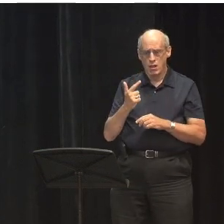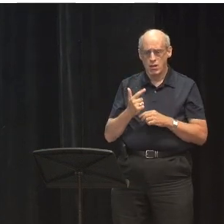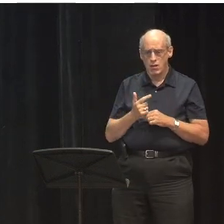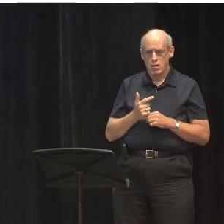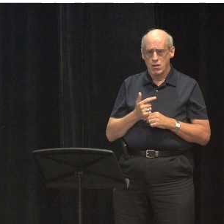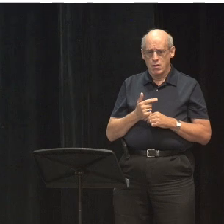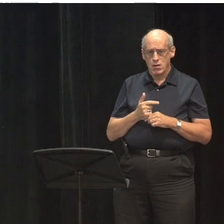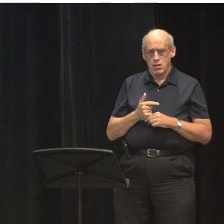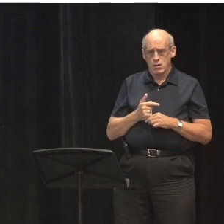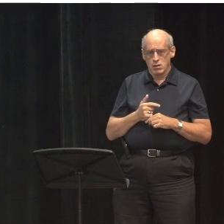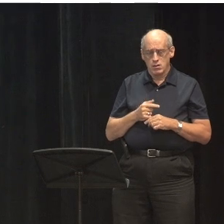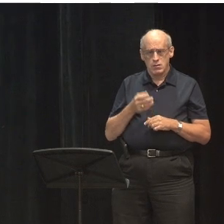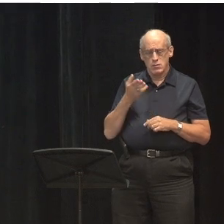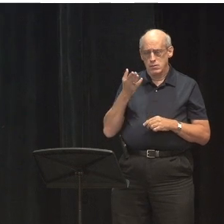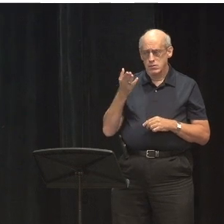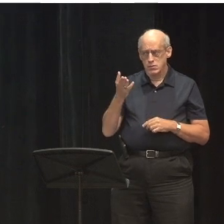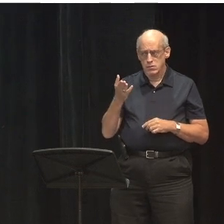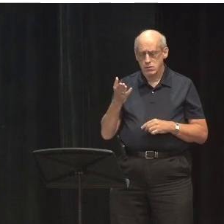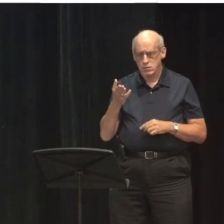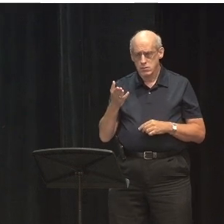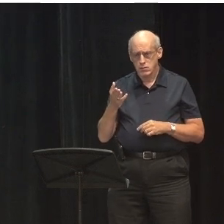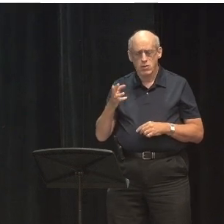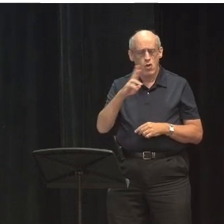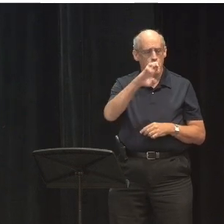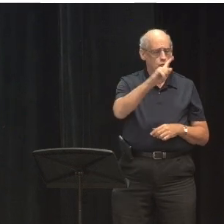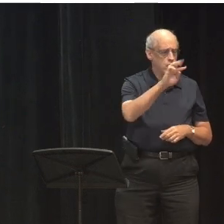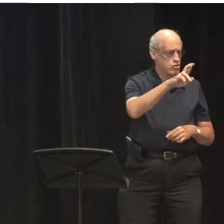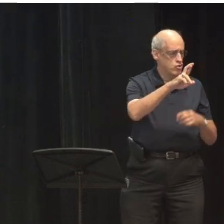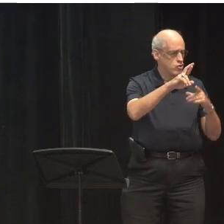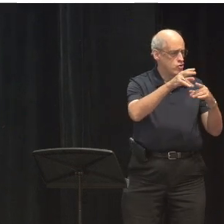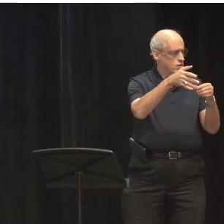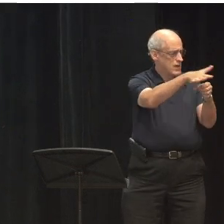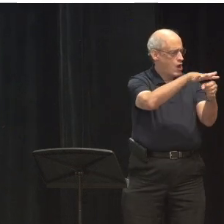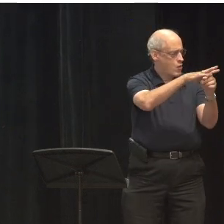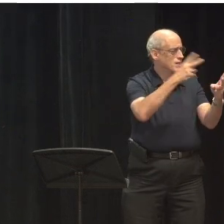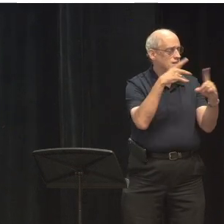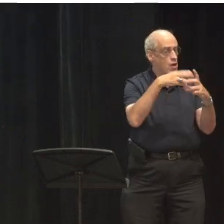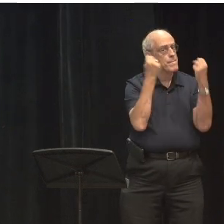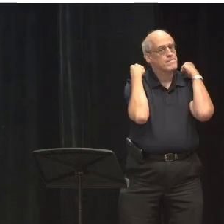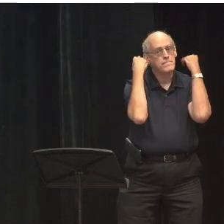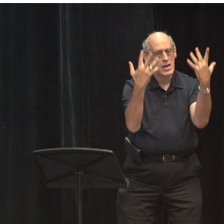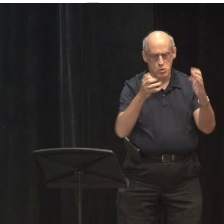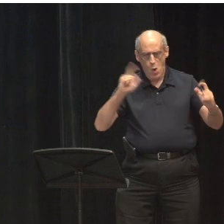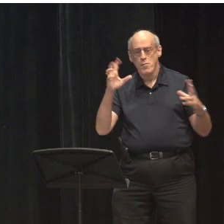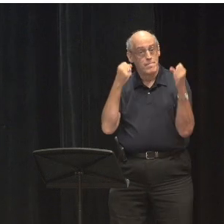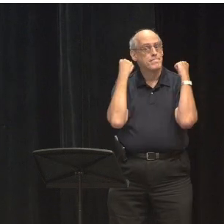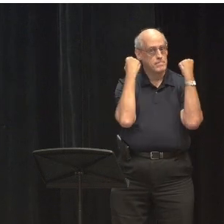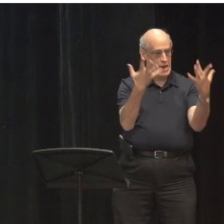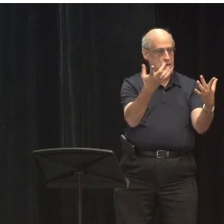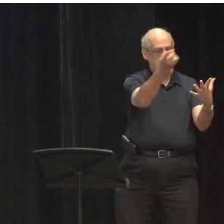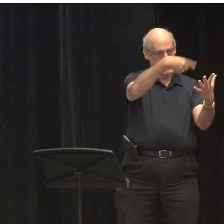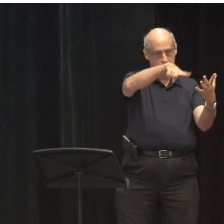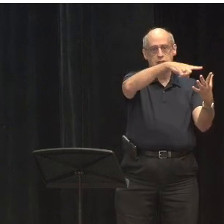from that line, the promenade along Rector and beyond. There are many trees, not all of them, of course, but there are